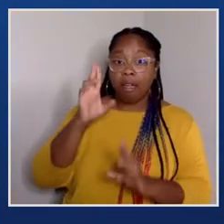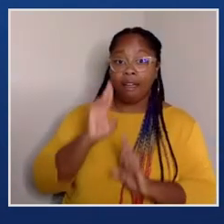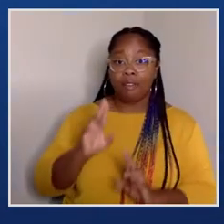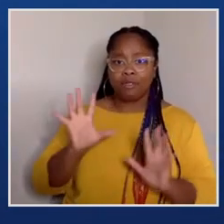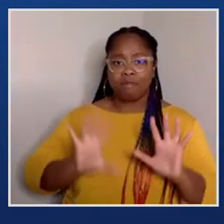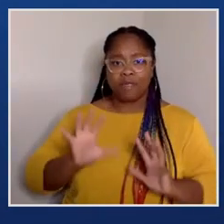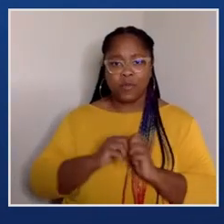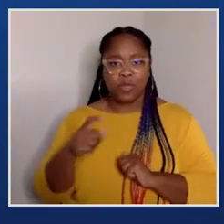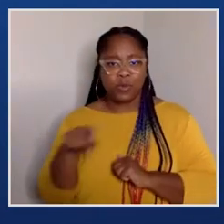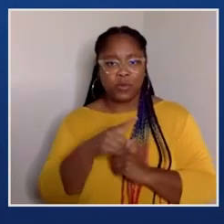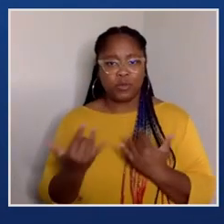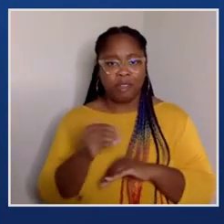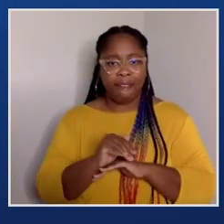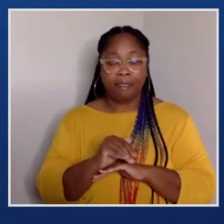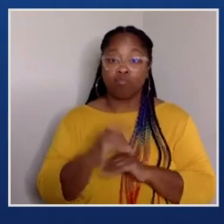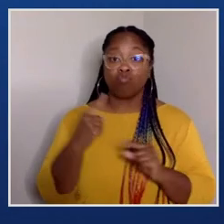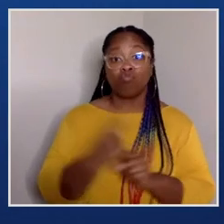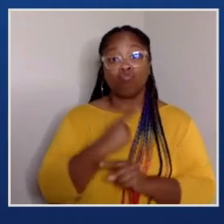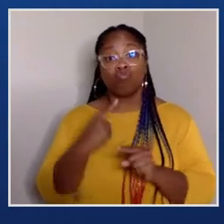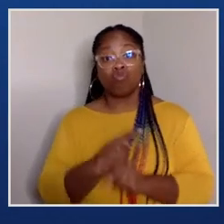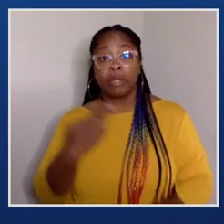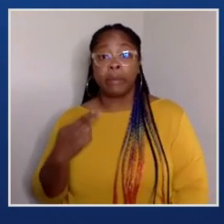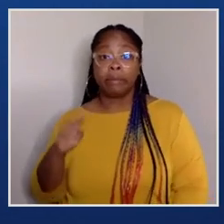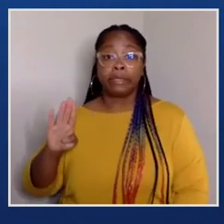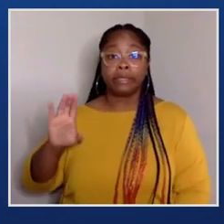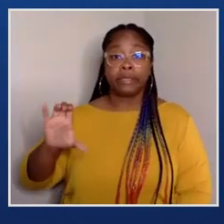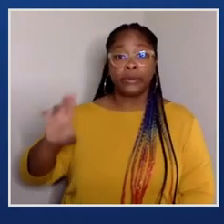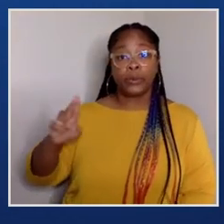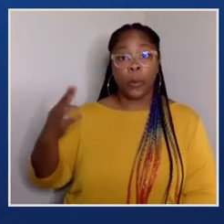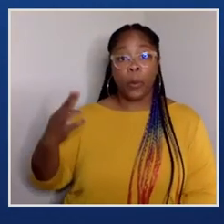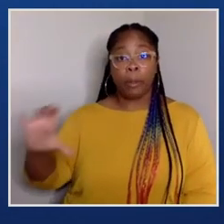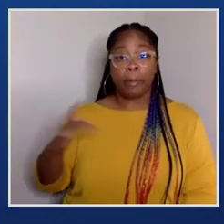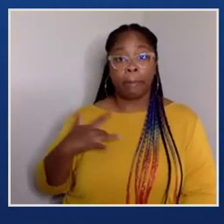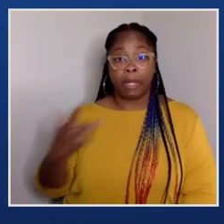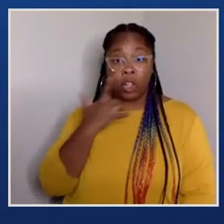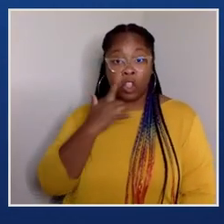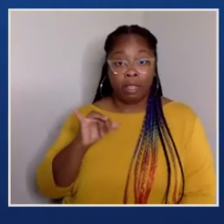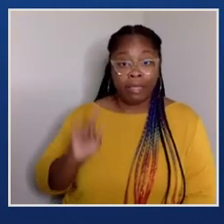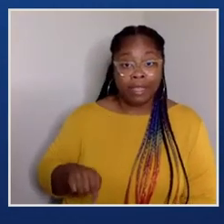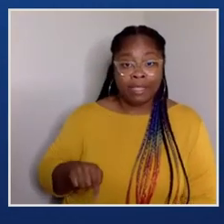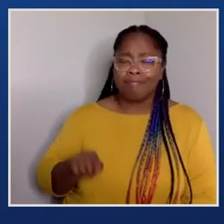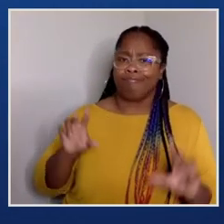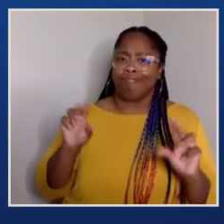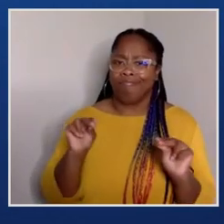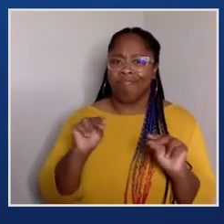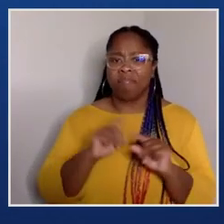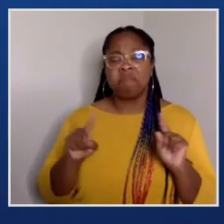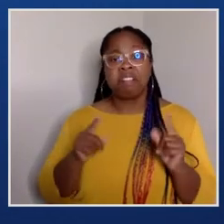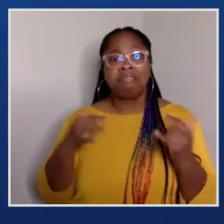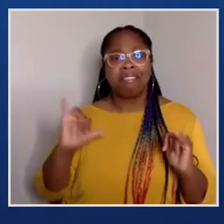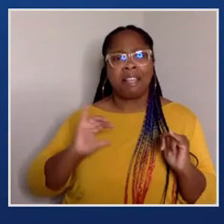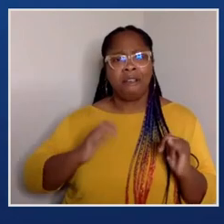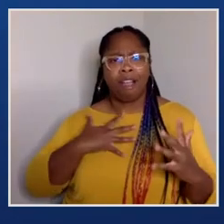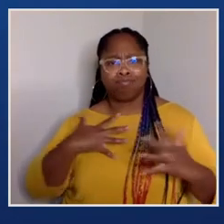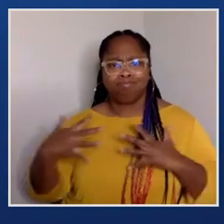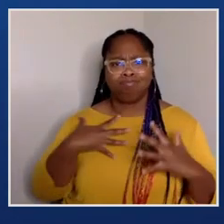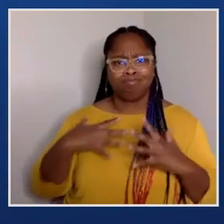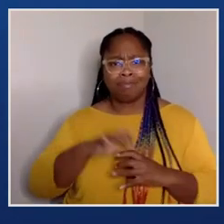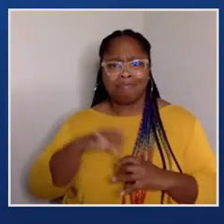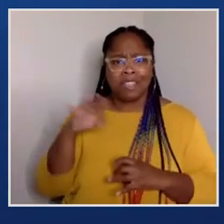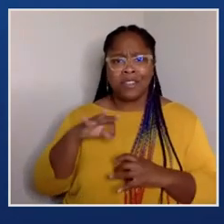be your typical HBCU homecoming, but nothing can dampen the spirit and energy we all feel right